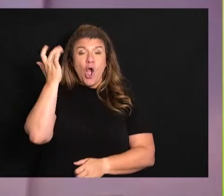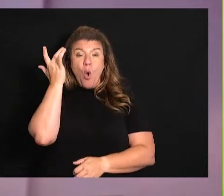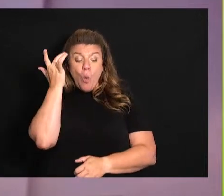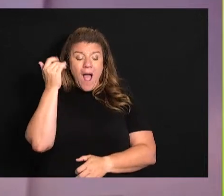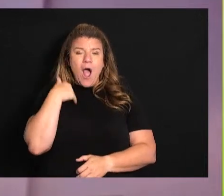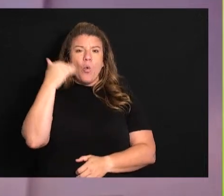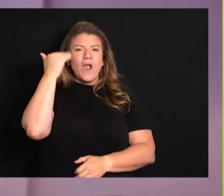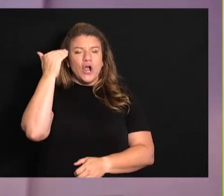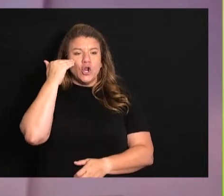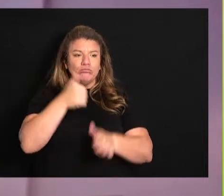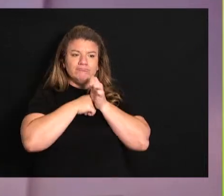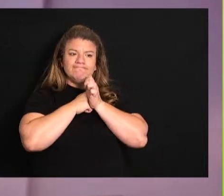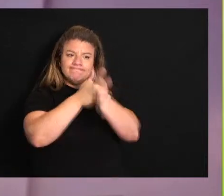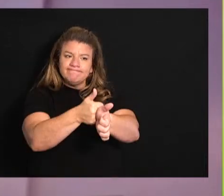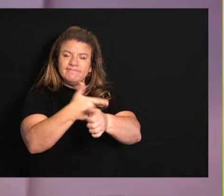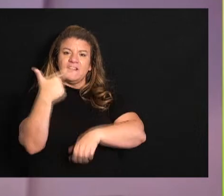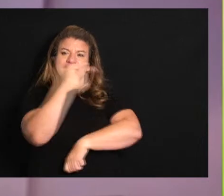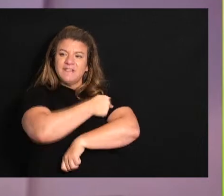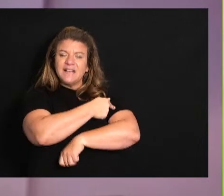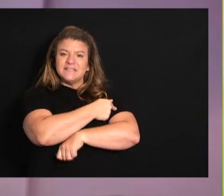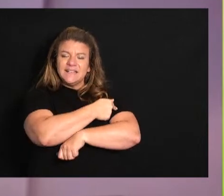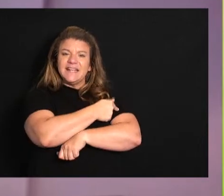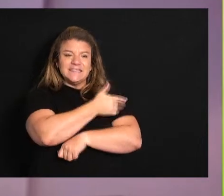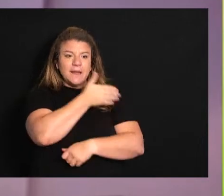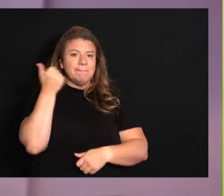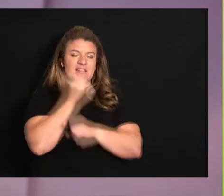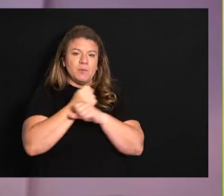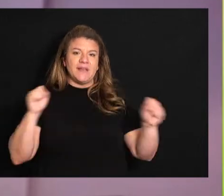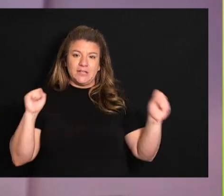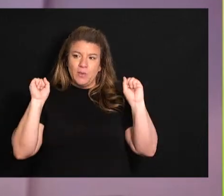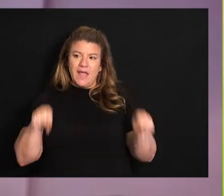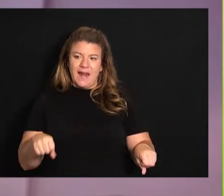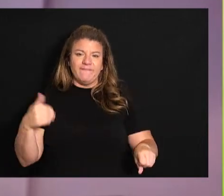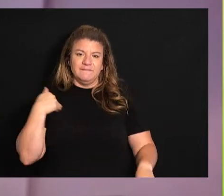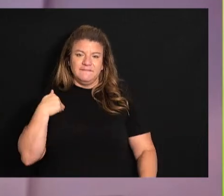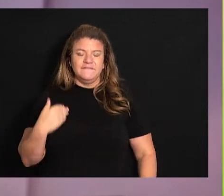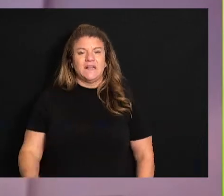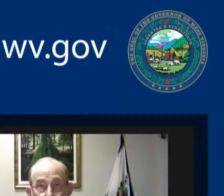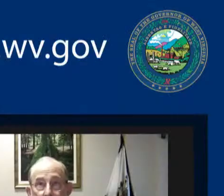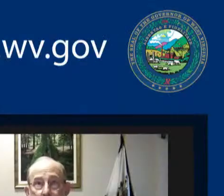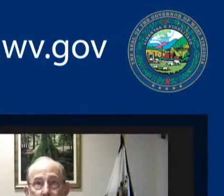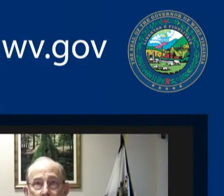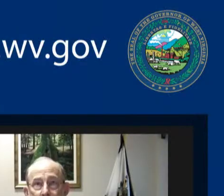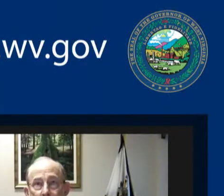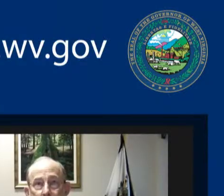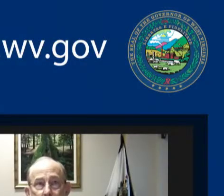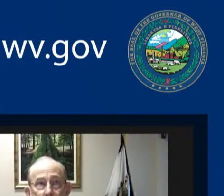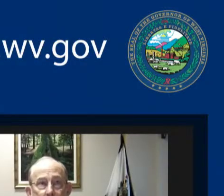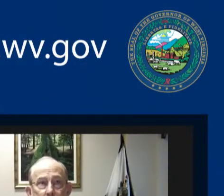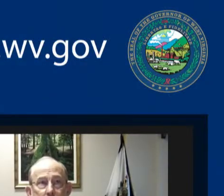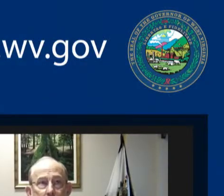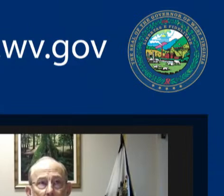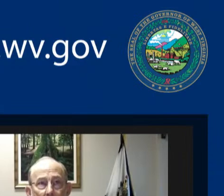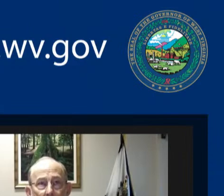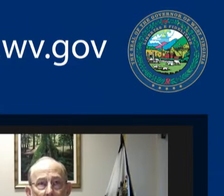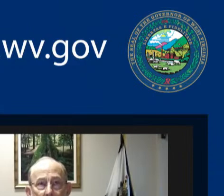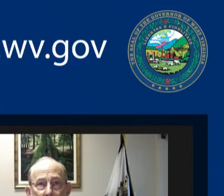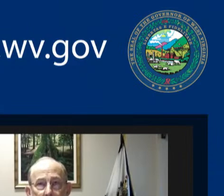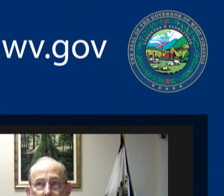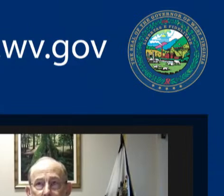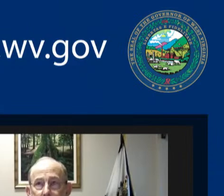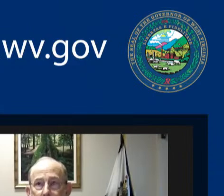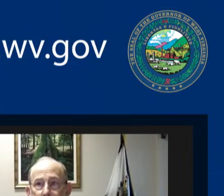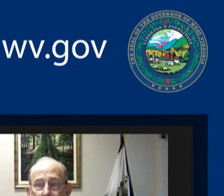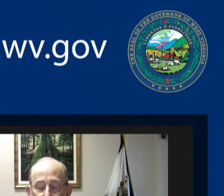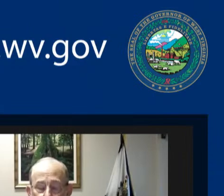up to date with vaccination is the best protection we can have. Thank you. All right, thank you, sir. Next to retired Major General Jim Hoyer,